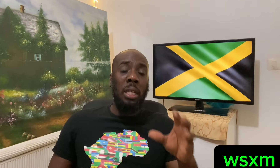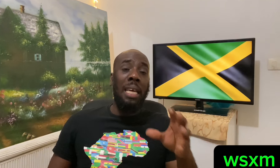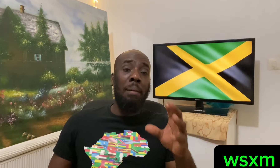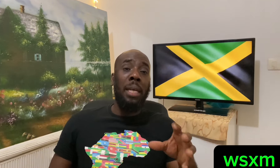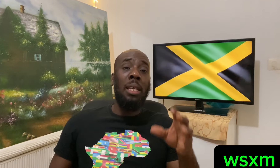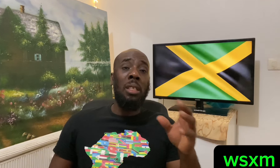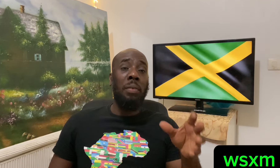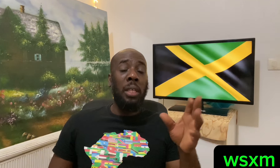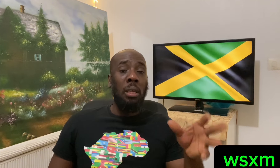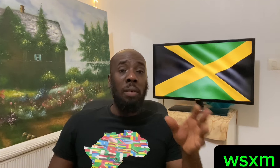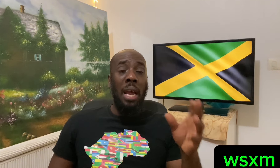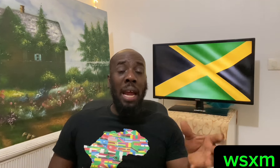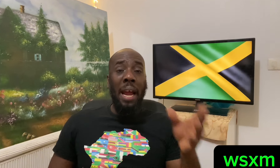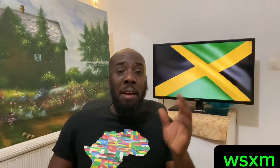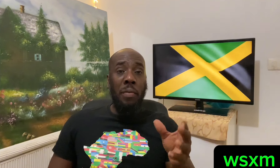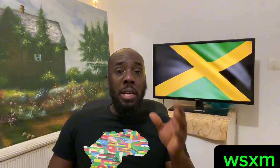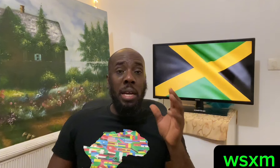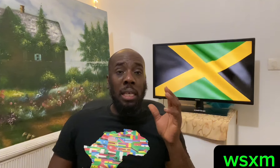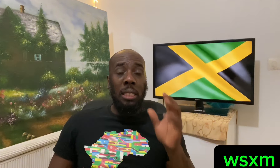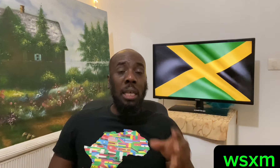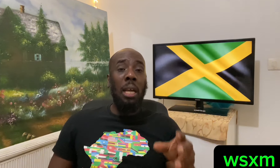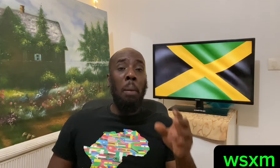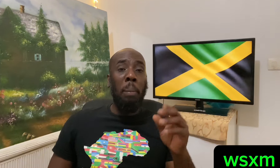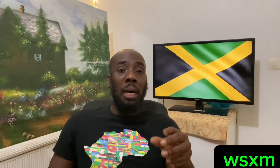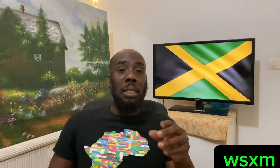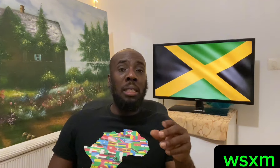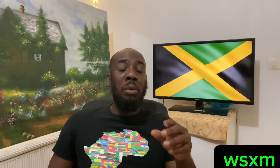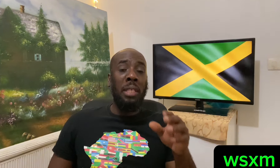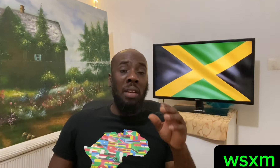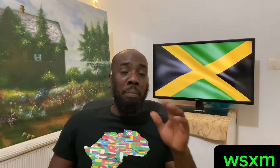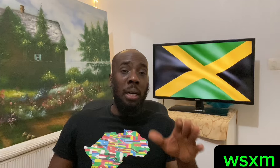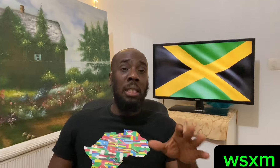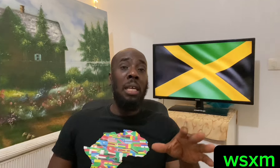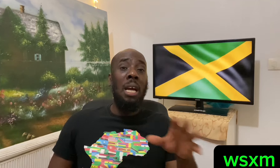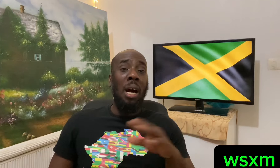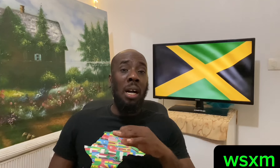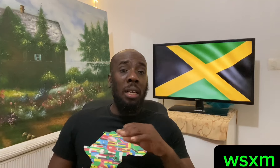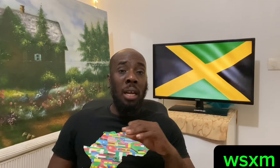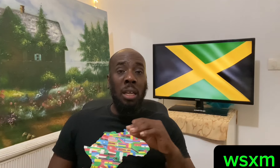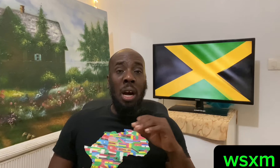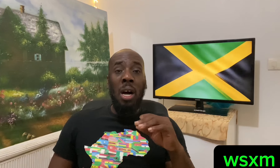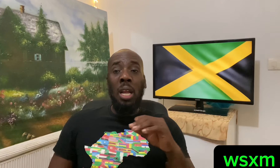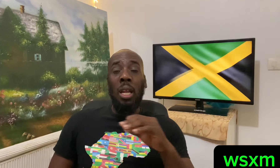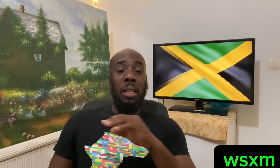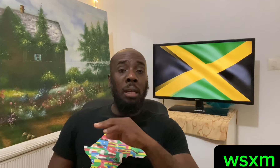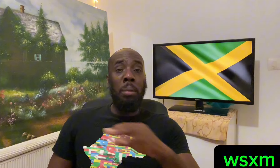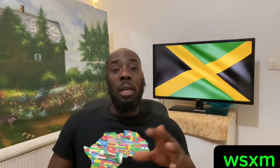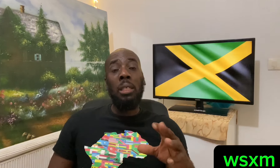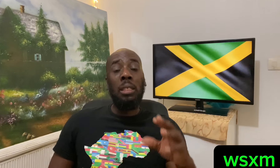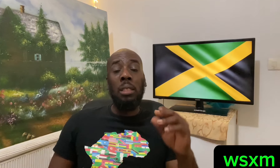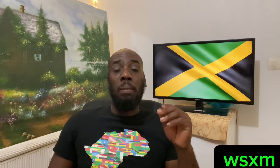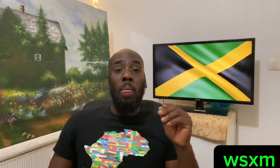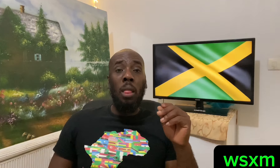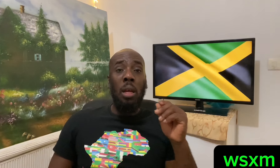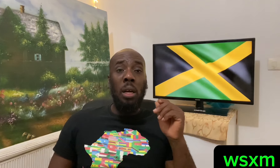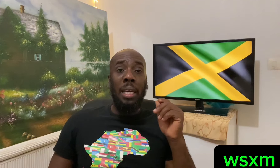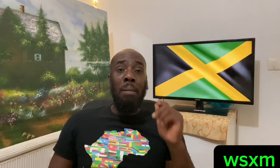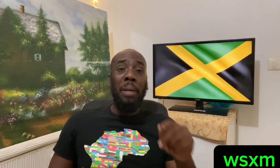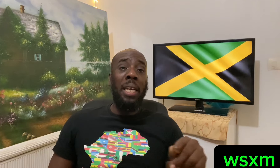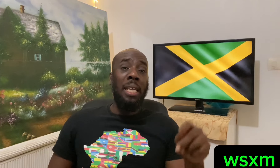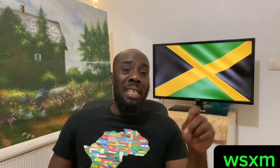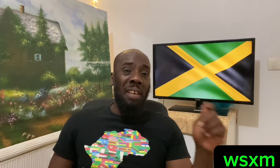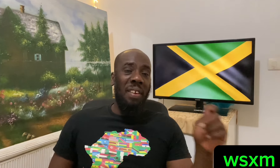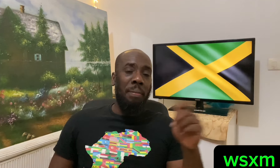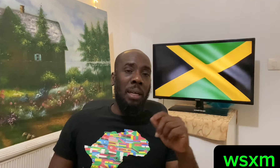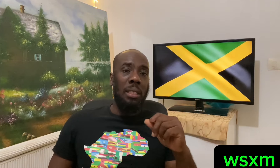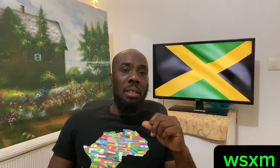that whole thing came back in South African enough. Every single party, there was 11 party, all the other 10 parties